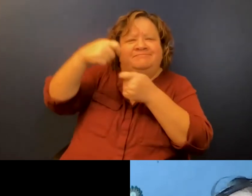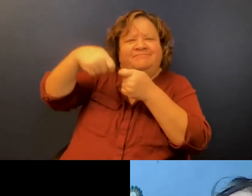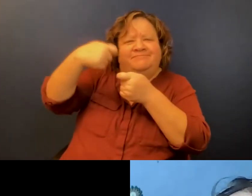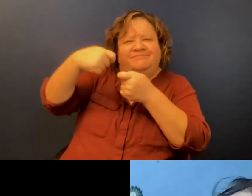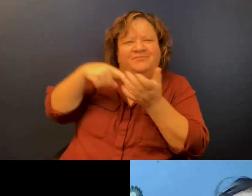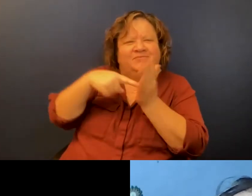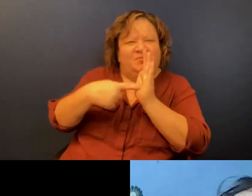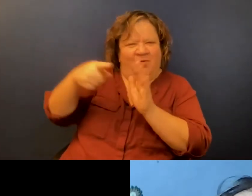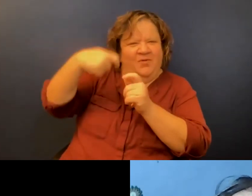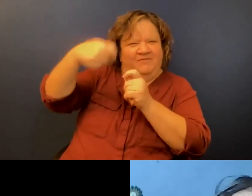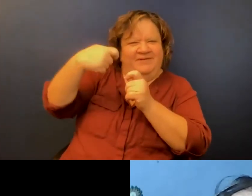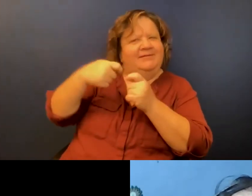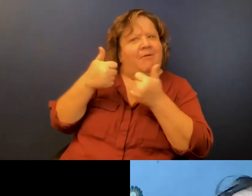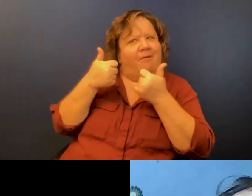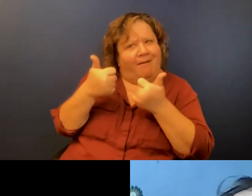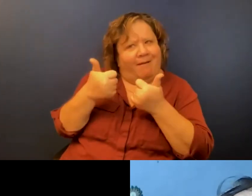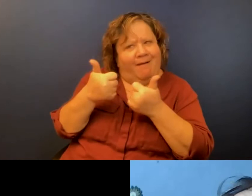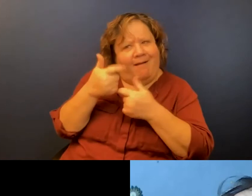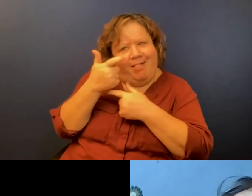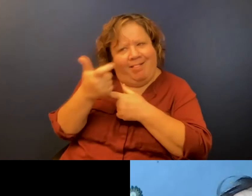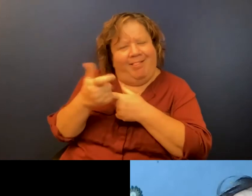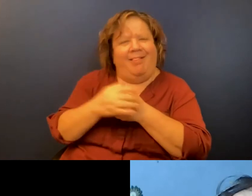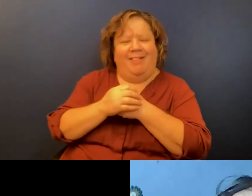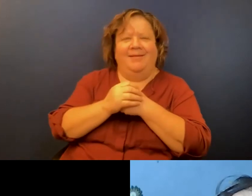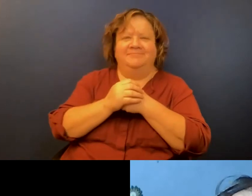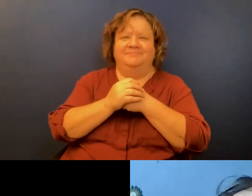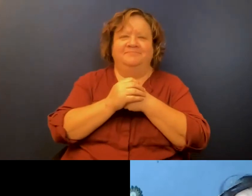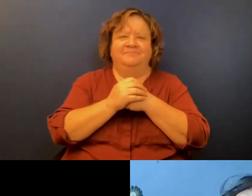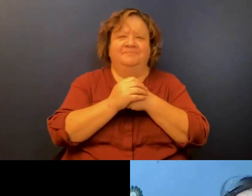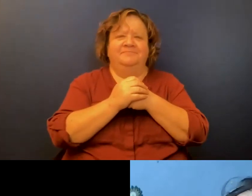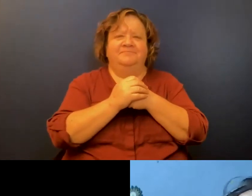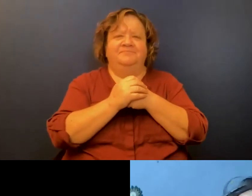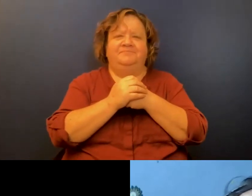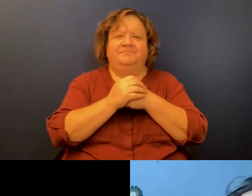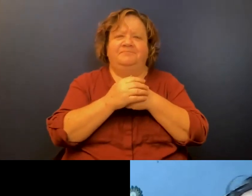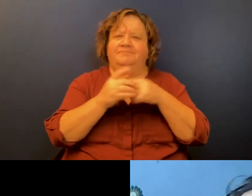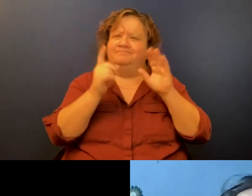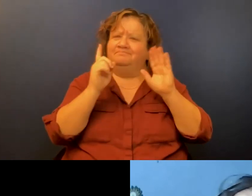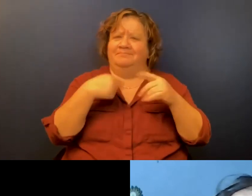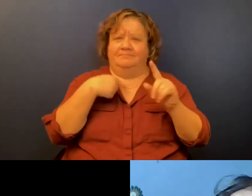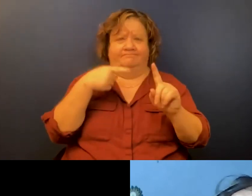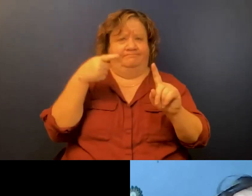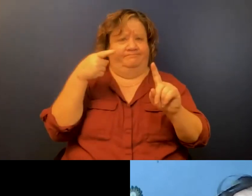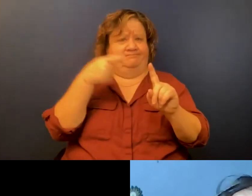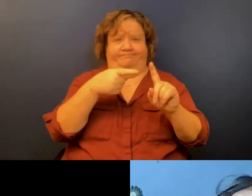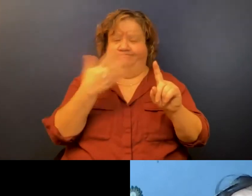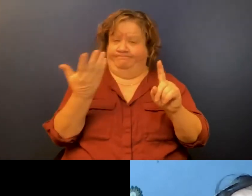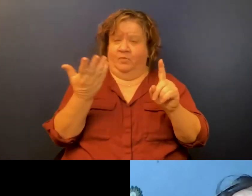to emphasize that recreational spaces for the disability youth